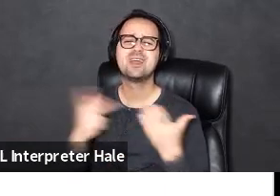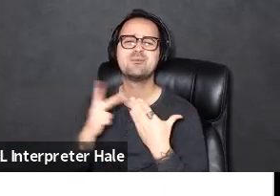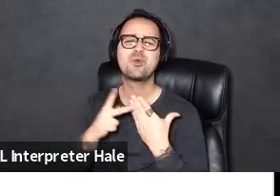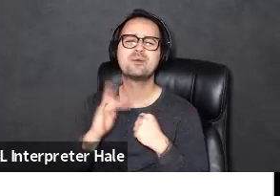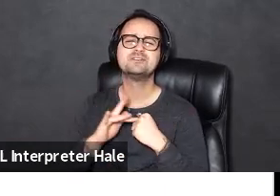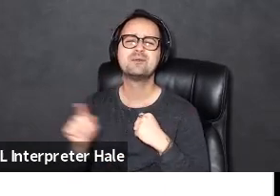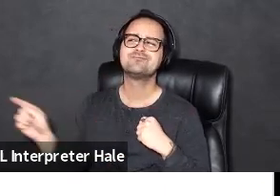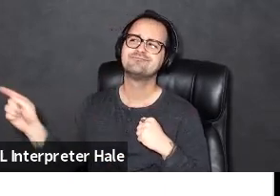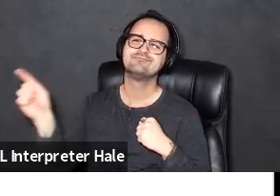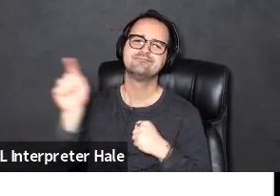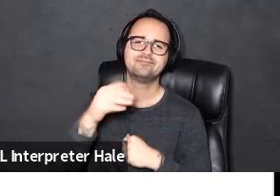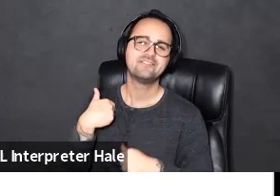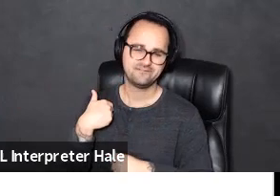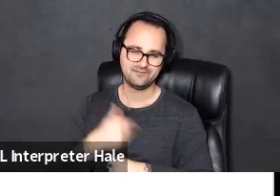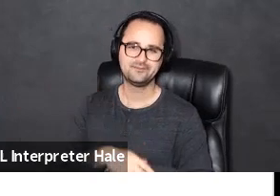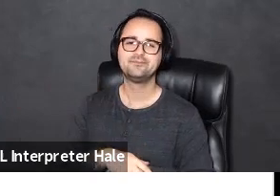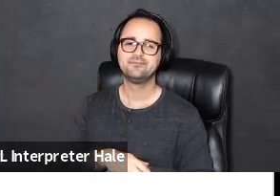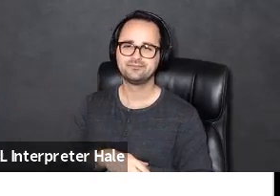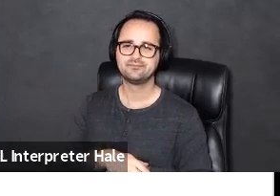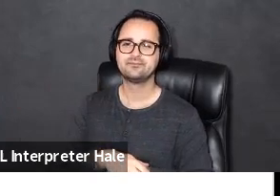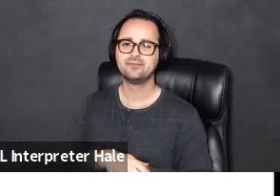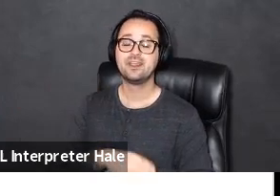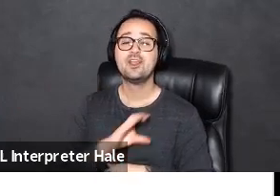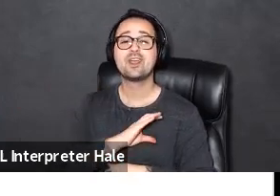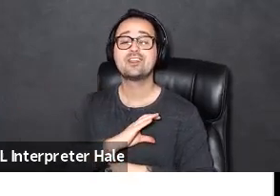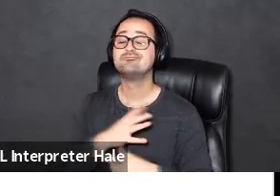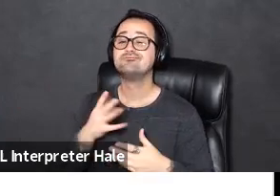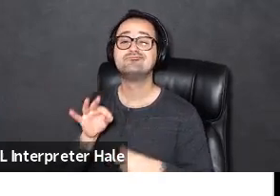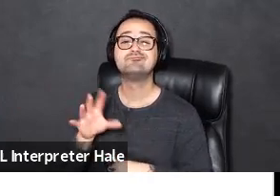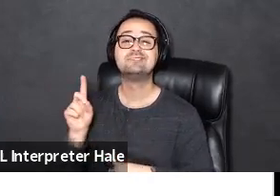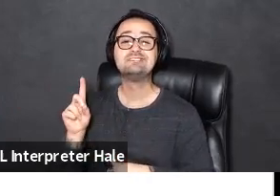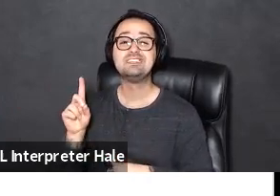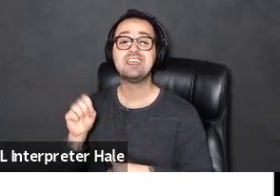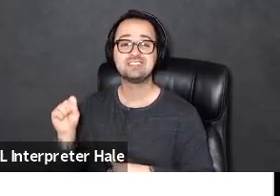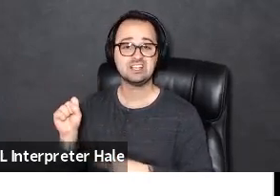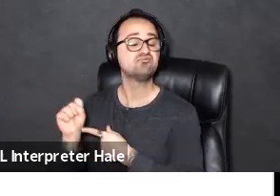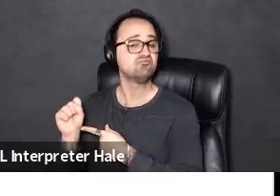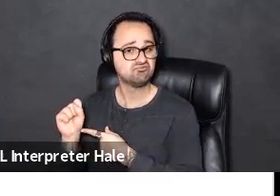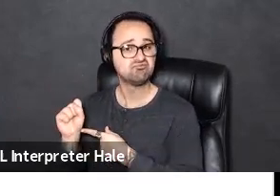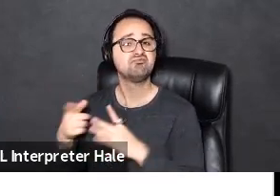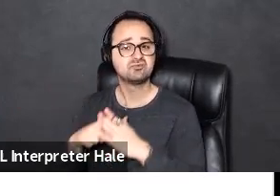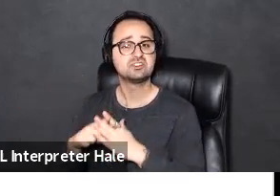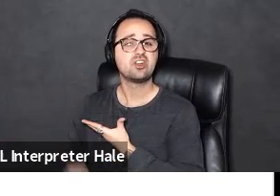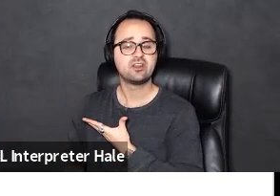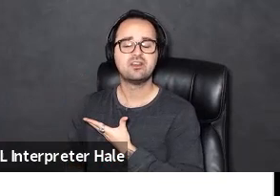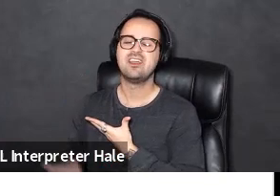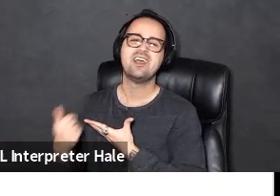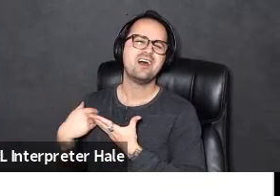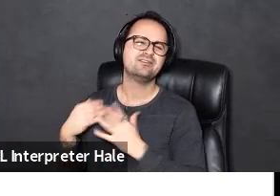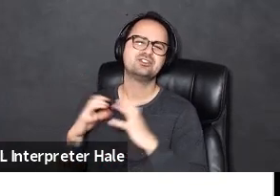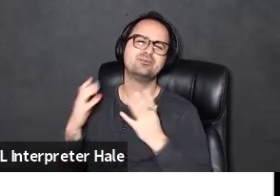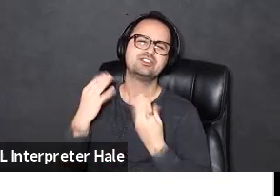a lot that are available. Yeah, you also want to go to DSS and get started there. And there's a lot of information. Like I